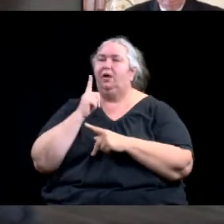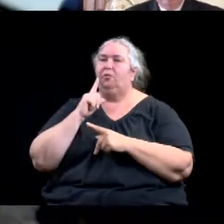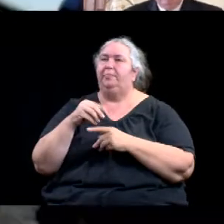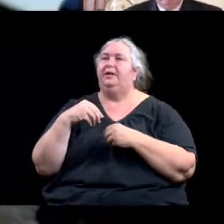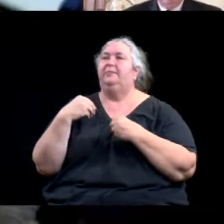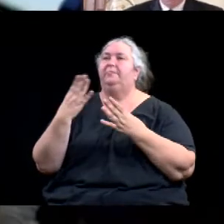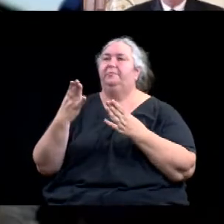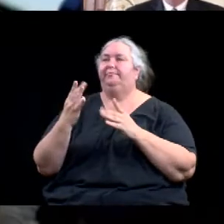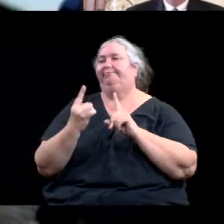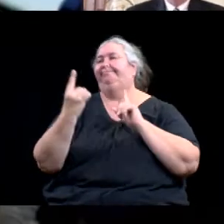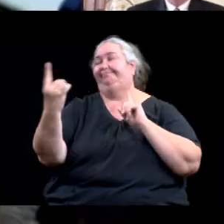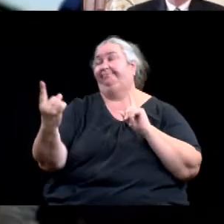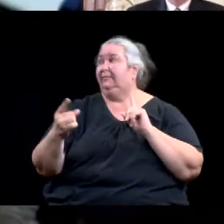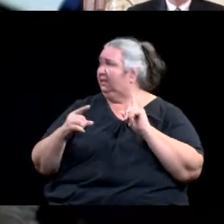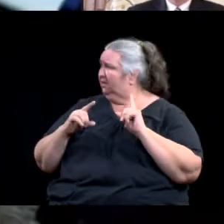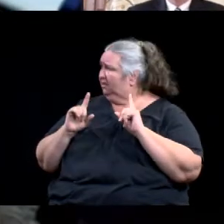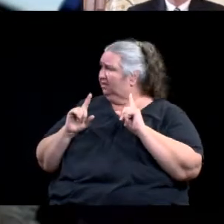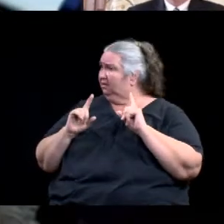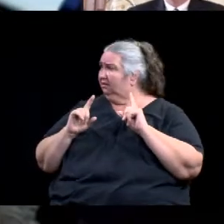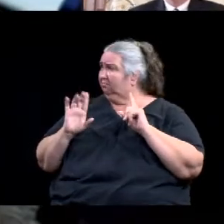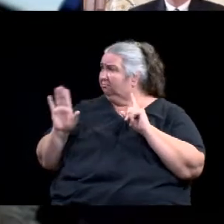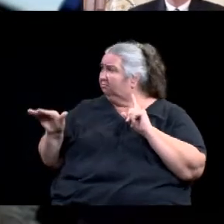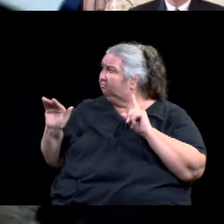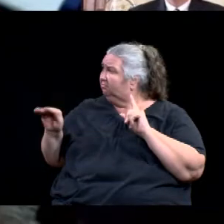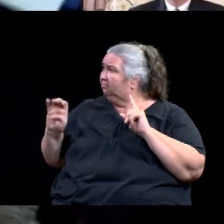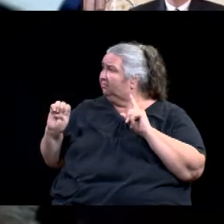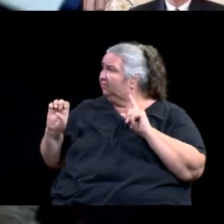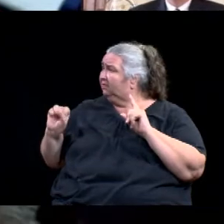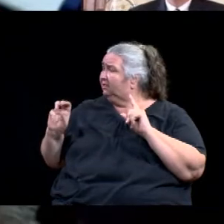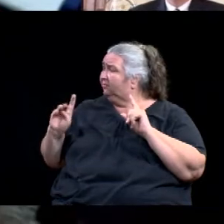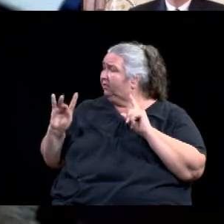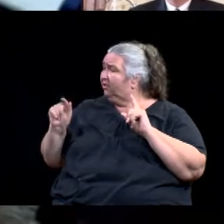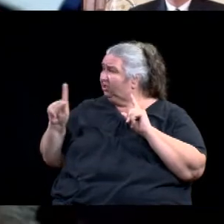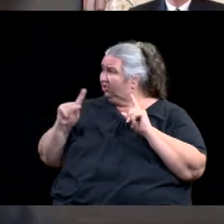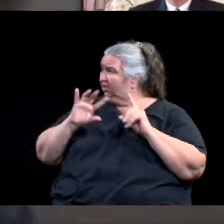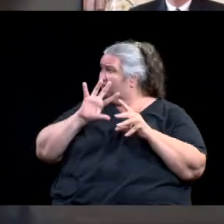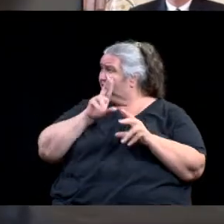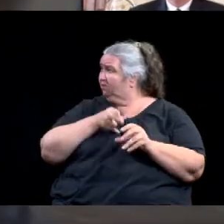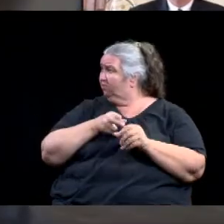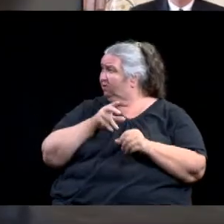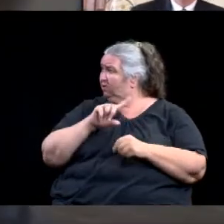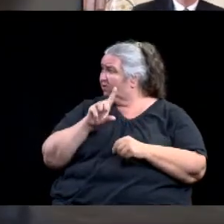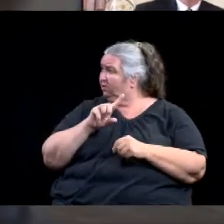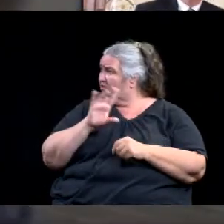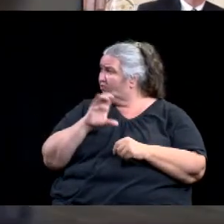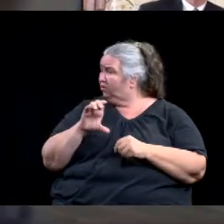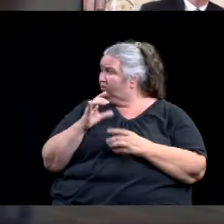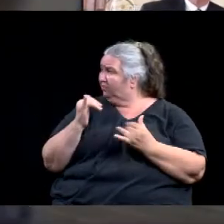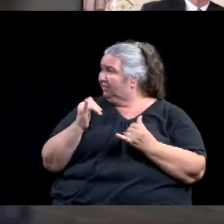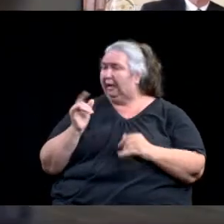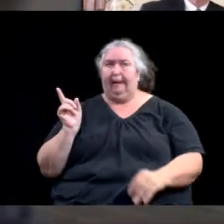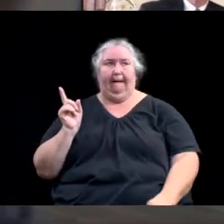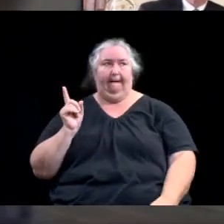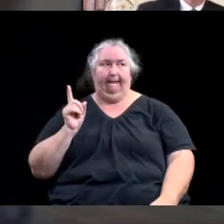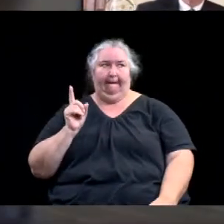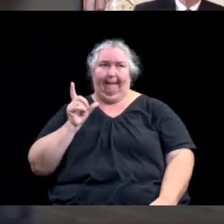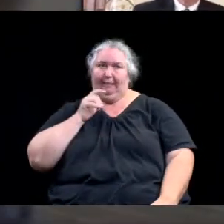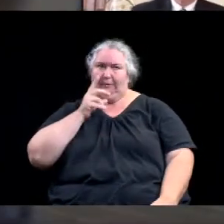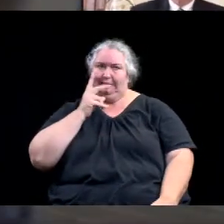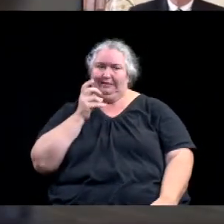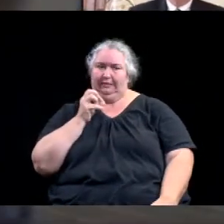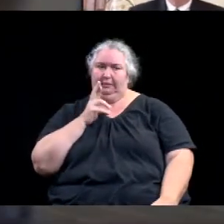I don't see her on yet. That's fine. We'll just make the